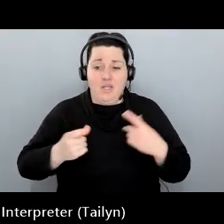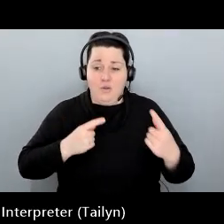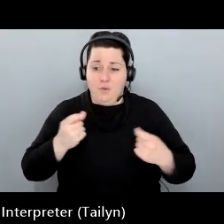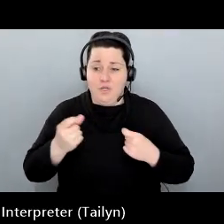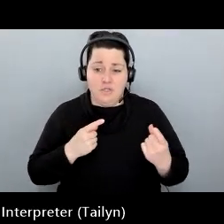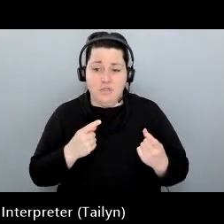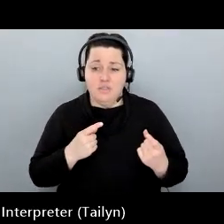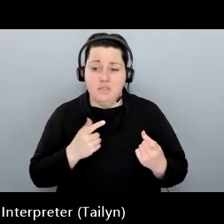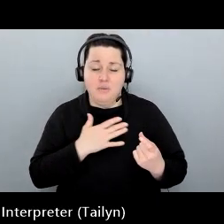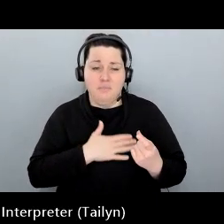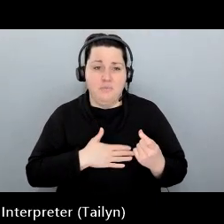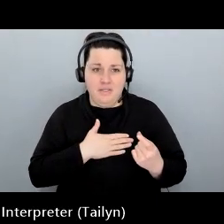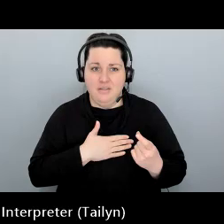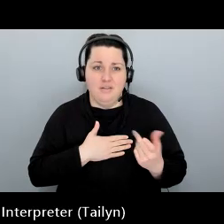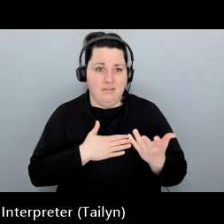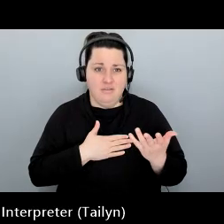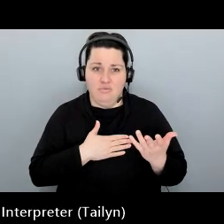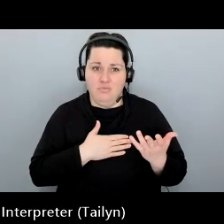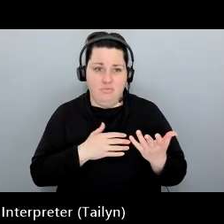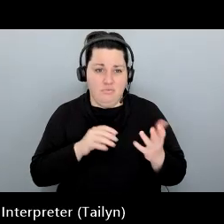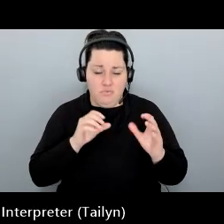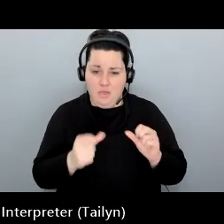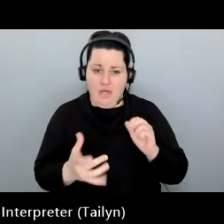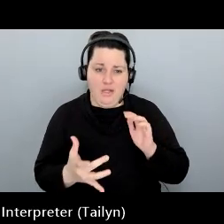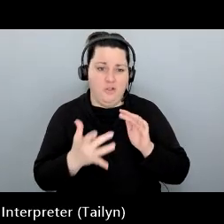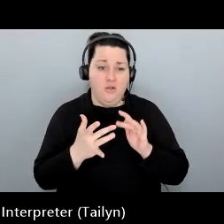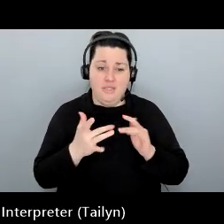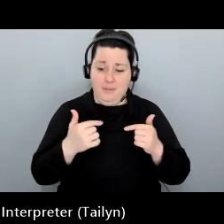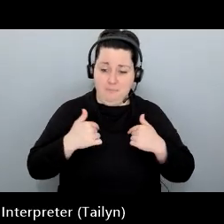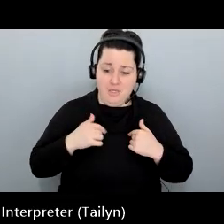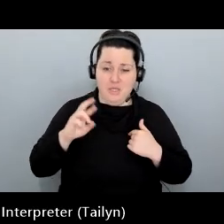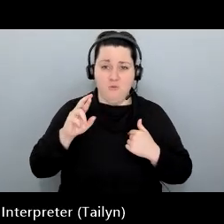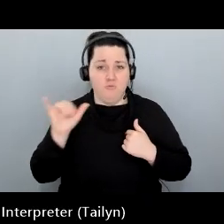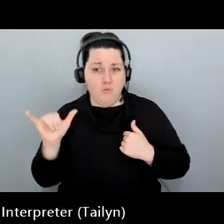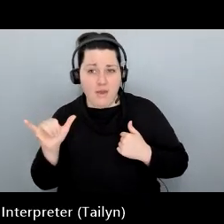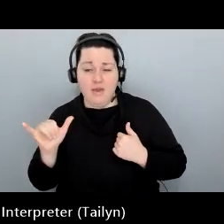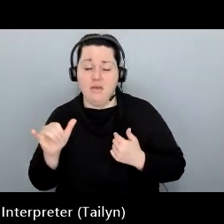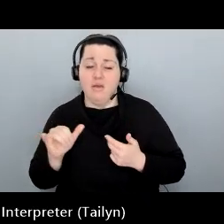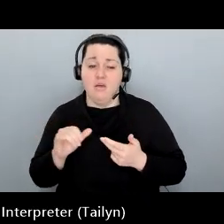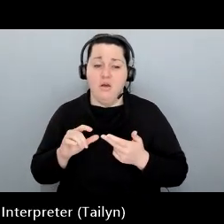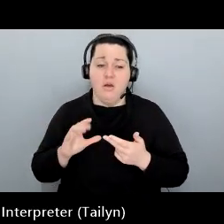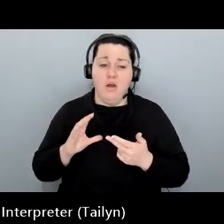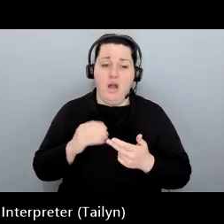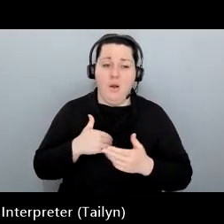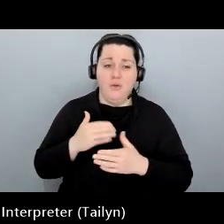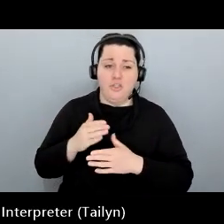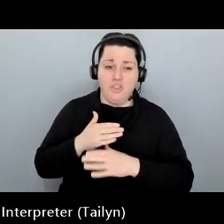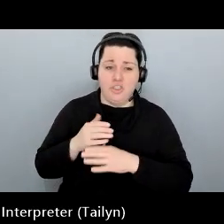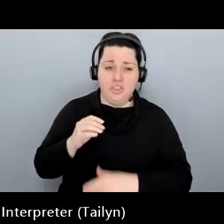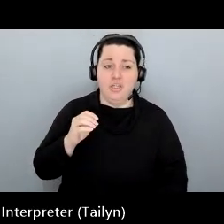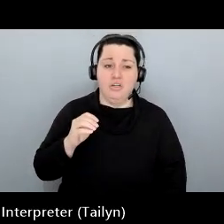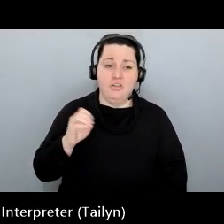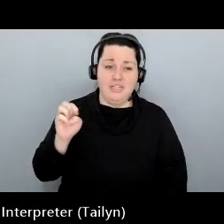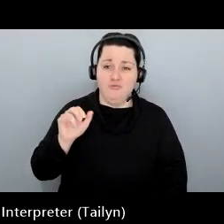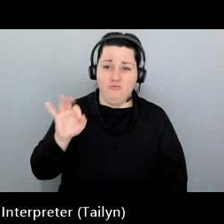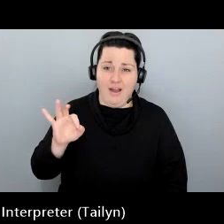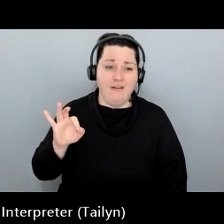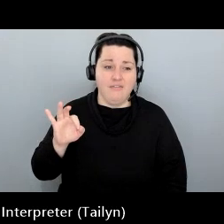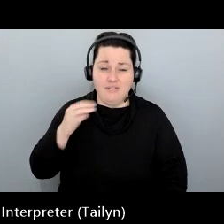please feel free to reach out to myself or Ray or our shared ERAF inbox. We are happy to